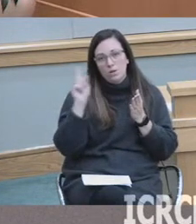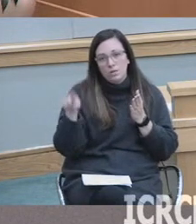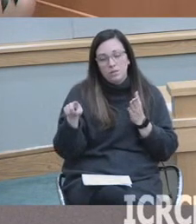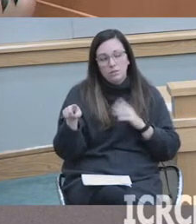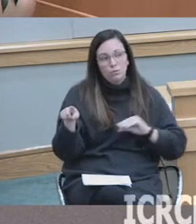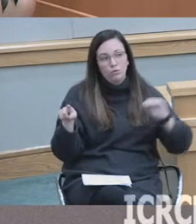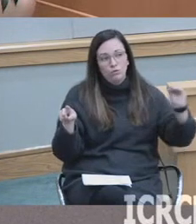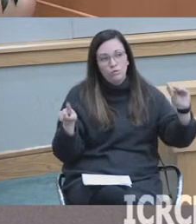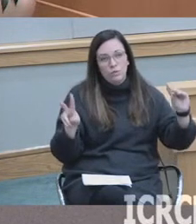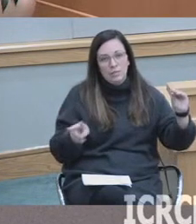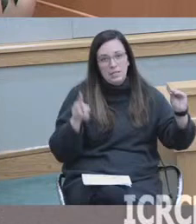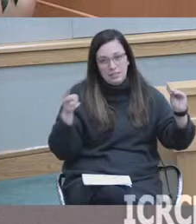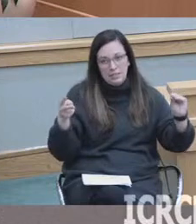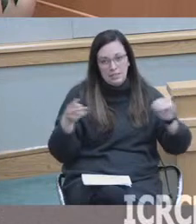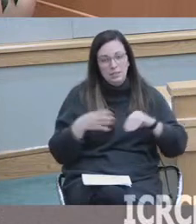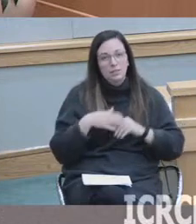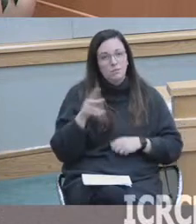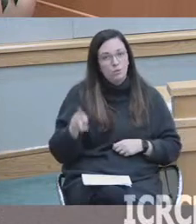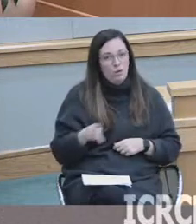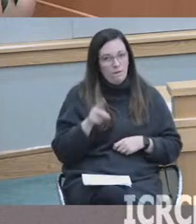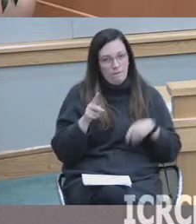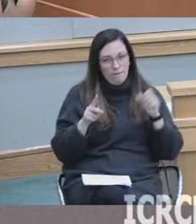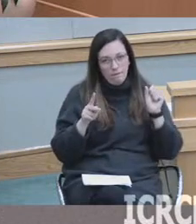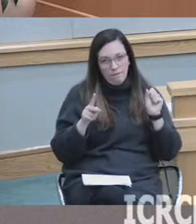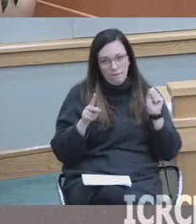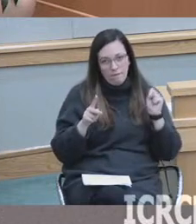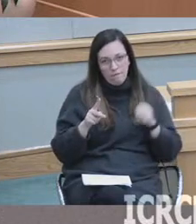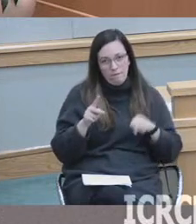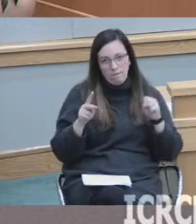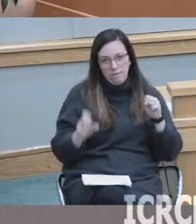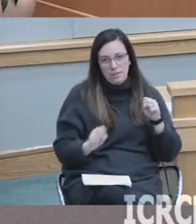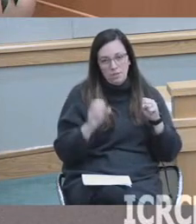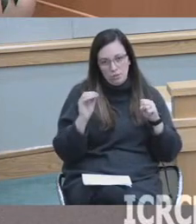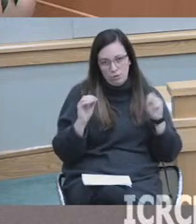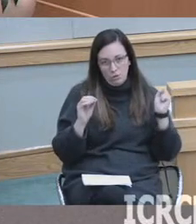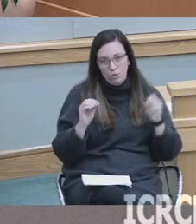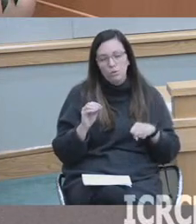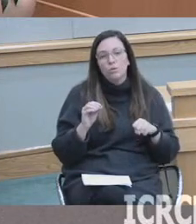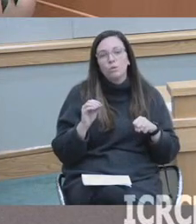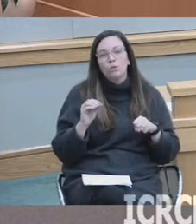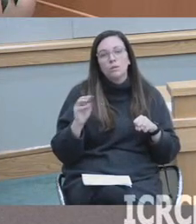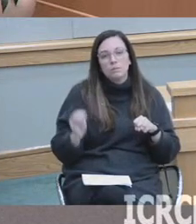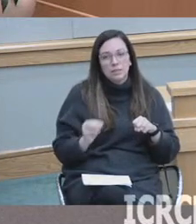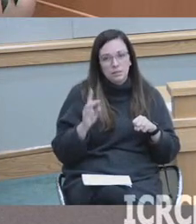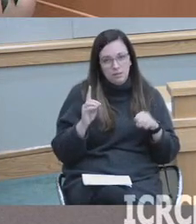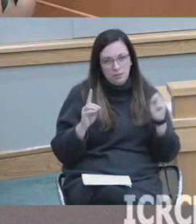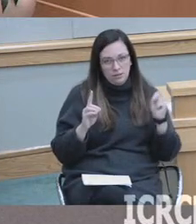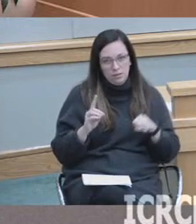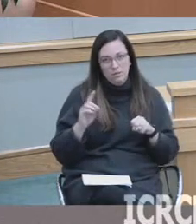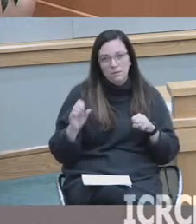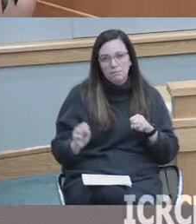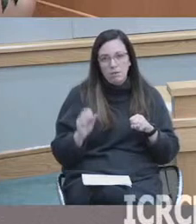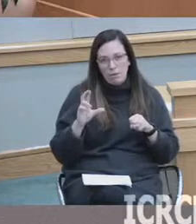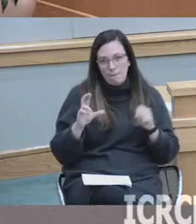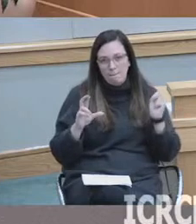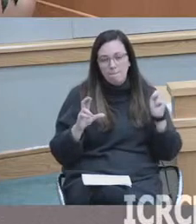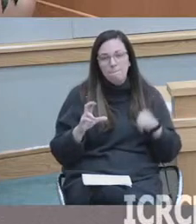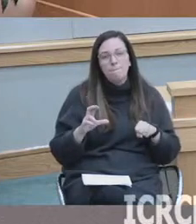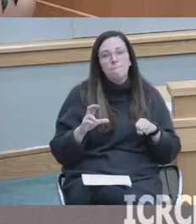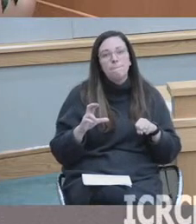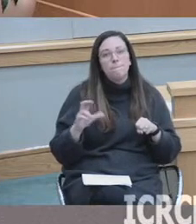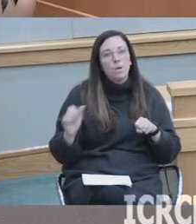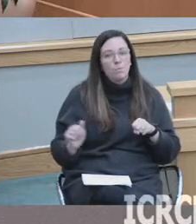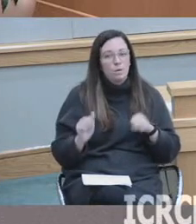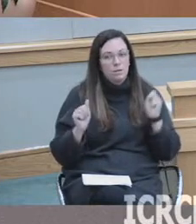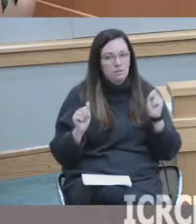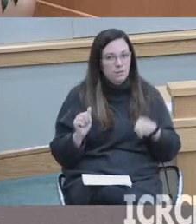moved. Second. Mr. Putoff. Yes. Mr. Sextro. Yes. Ms. McDaniel. Ms. Yes. Smiley Robertson. Yes. Mr.